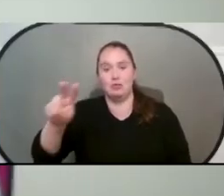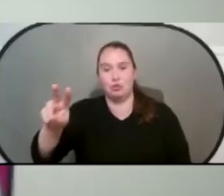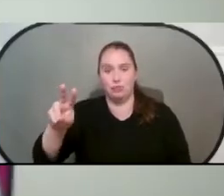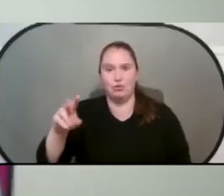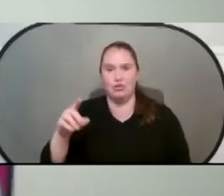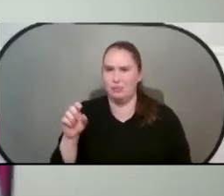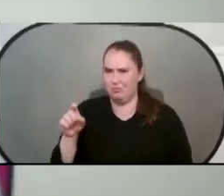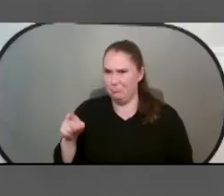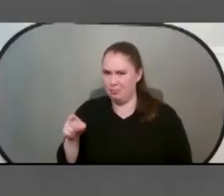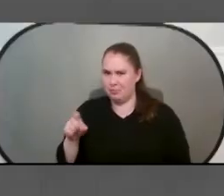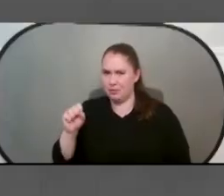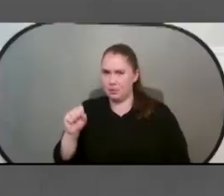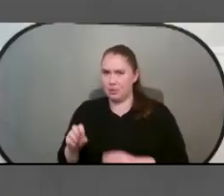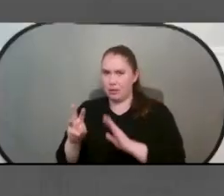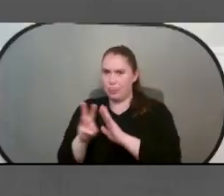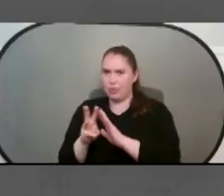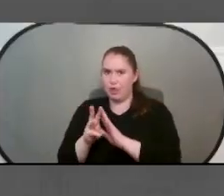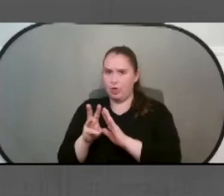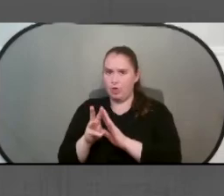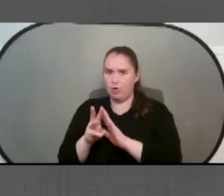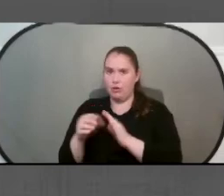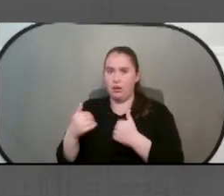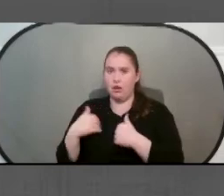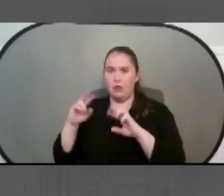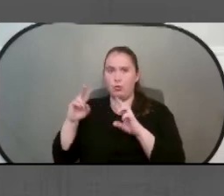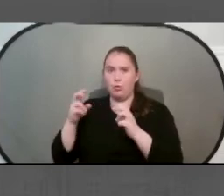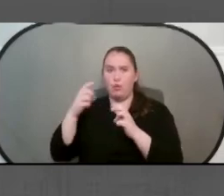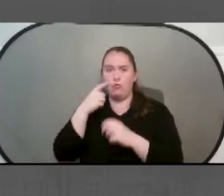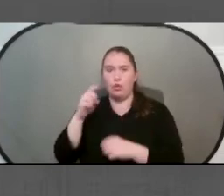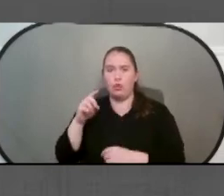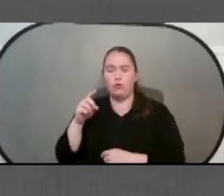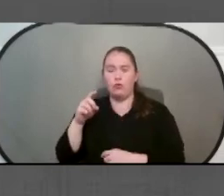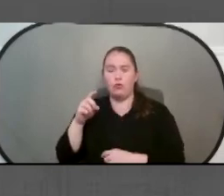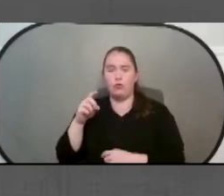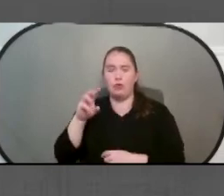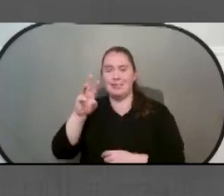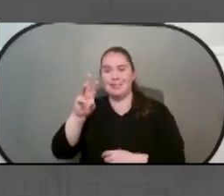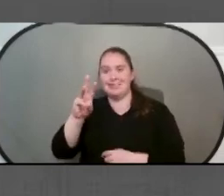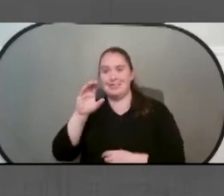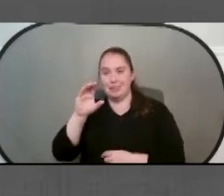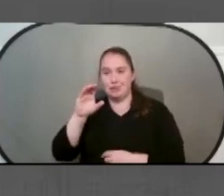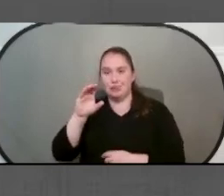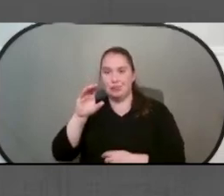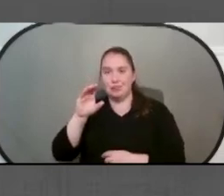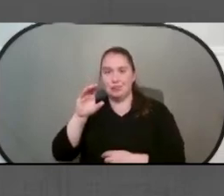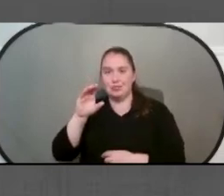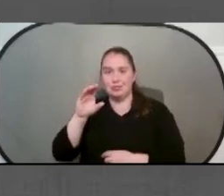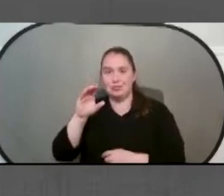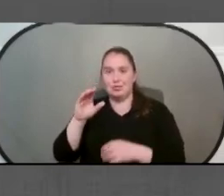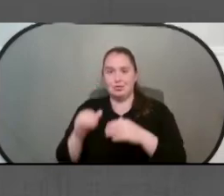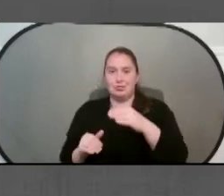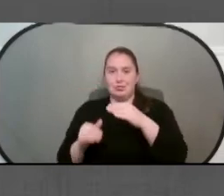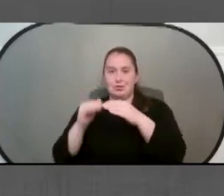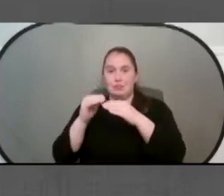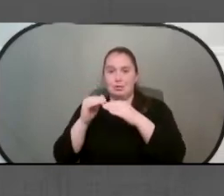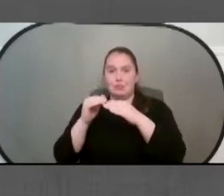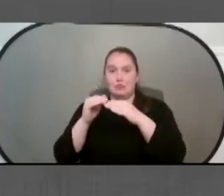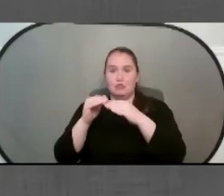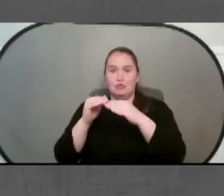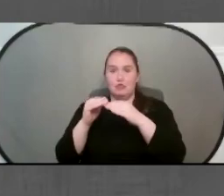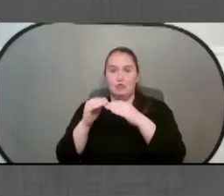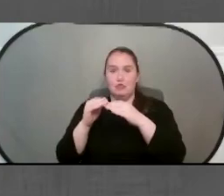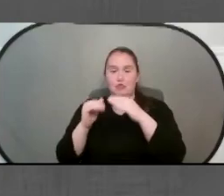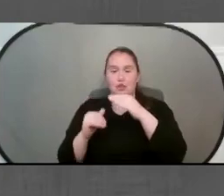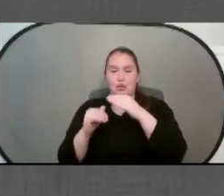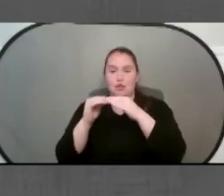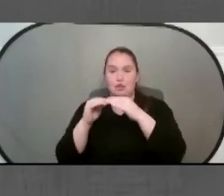Waco, South Waco, Kyle just quoted 462 or 460. They actually have capacity at South Waco for